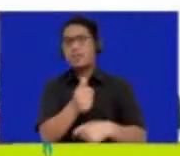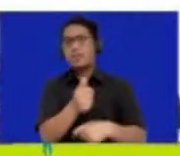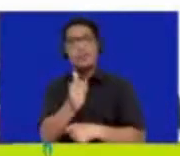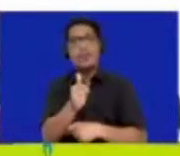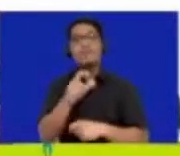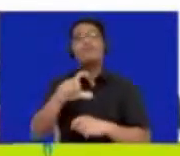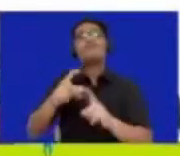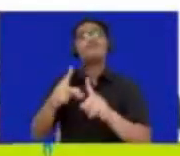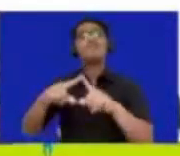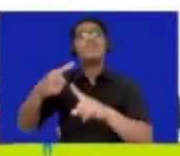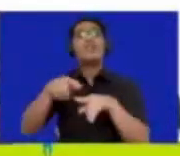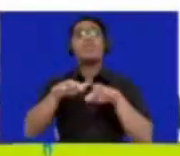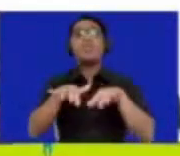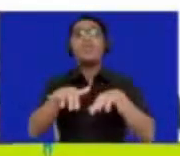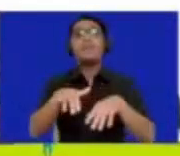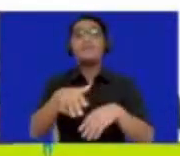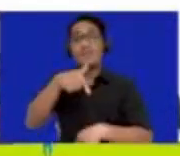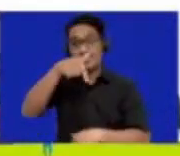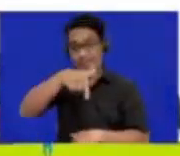entire session. Thank you.